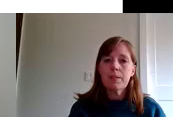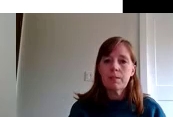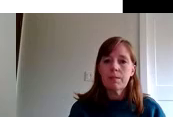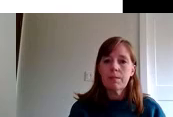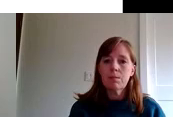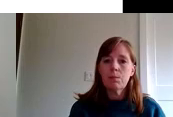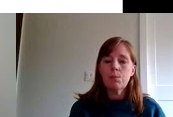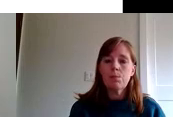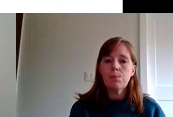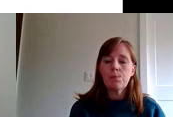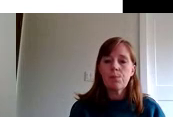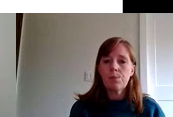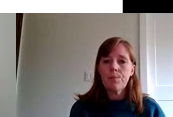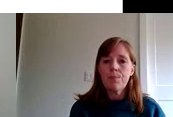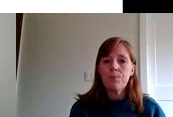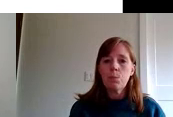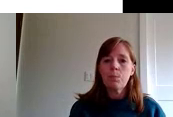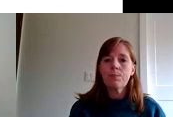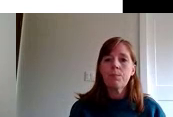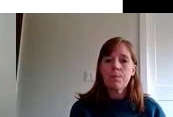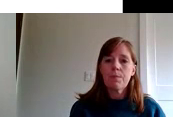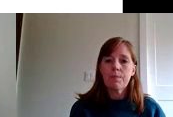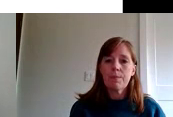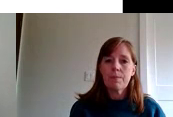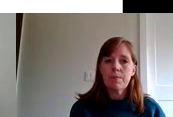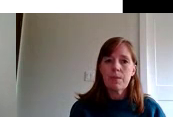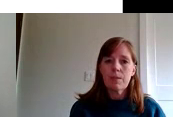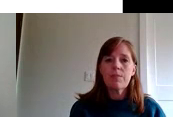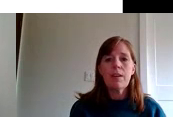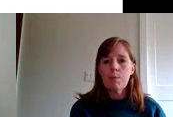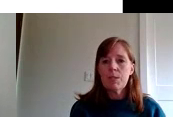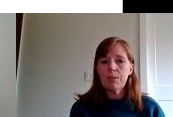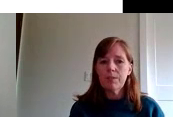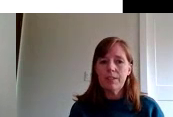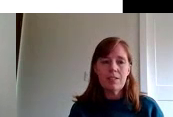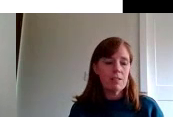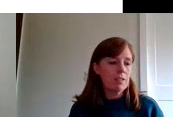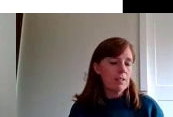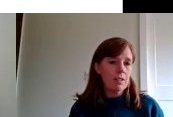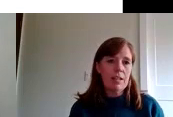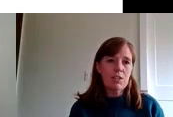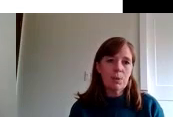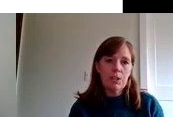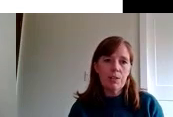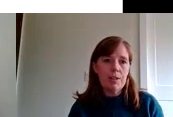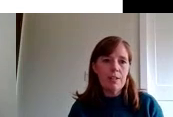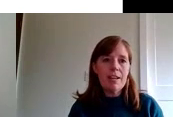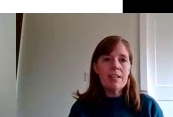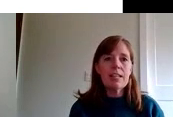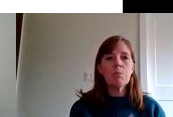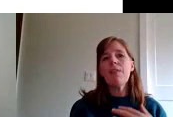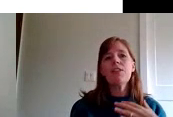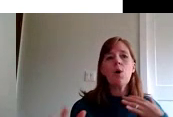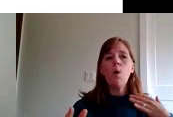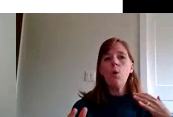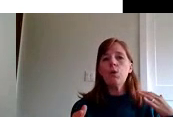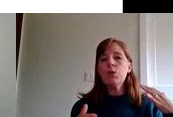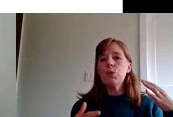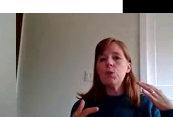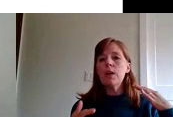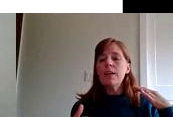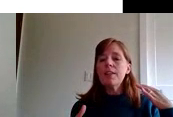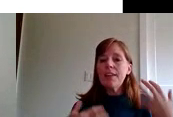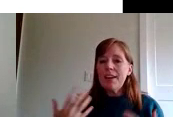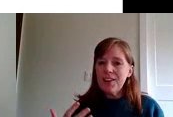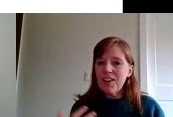check in on when they meet with families. So that's been really nice. Absolutely. That's really great. And it's brought this